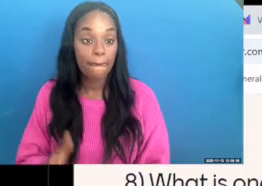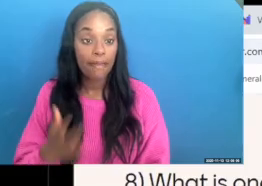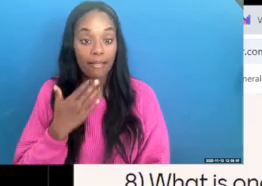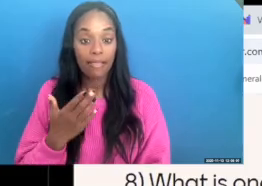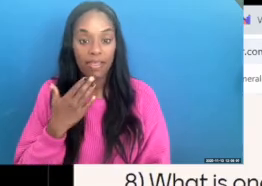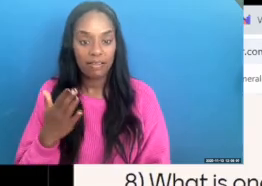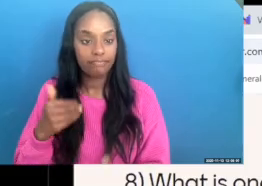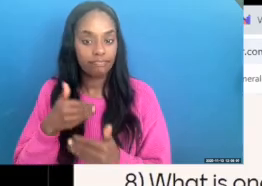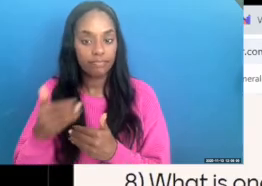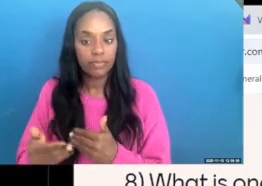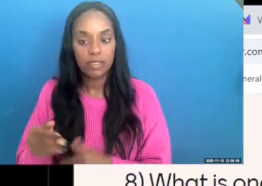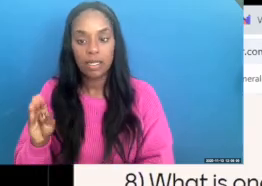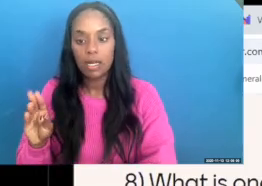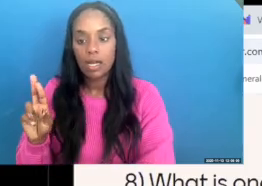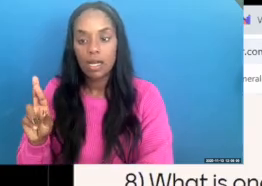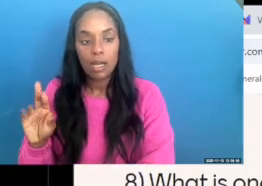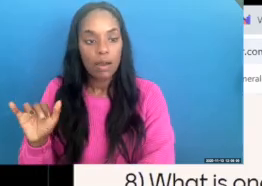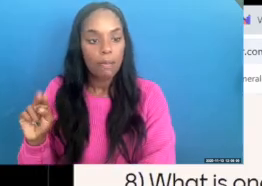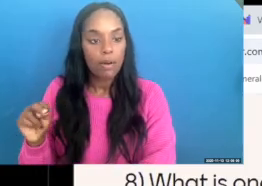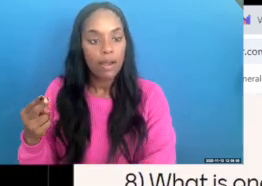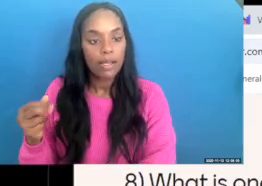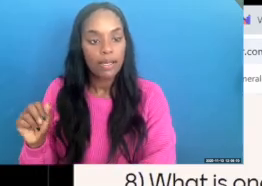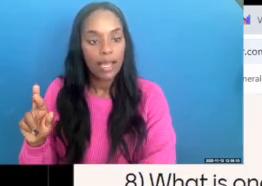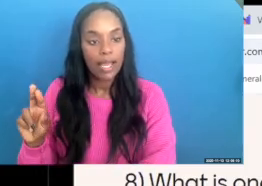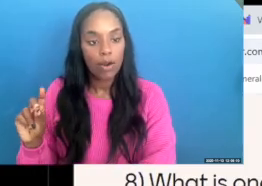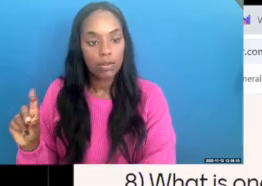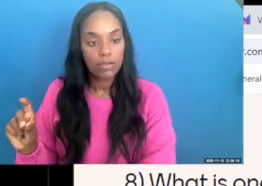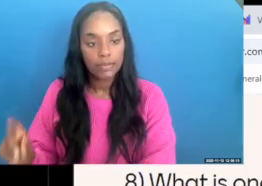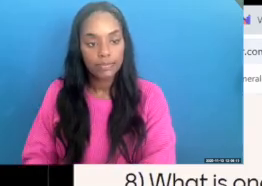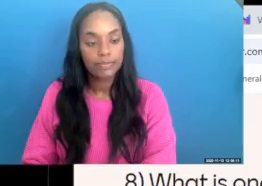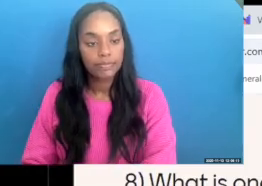that. And we'll get that slide out really soon.